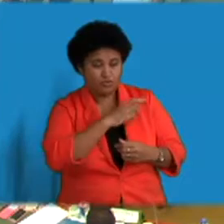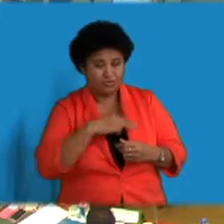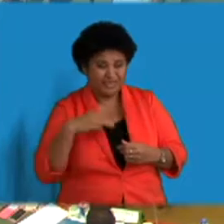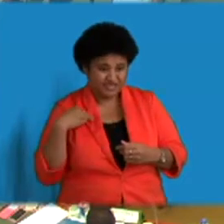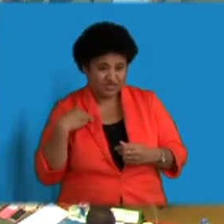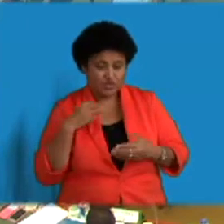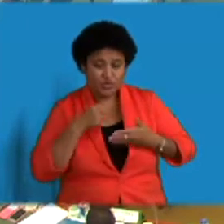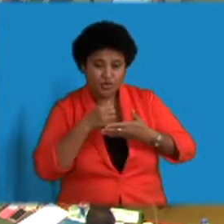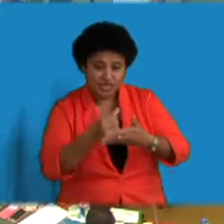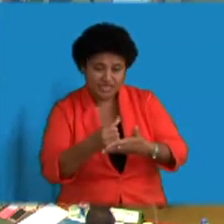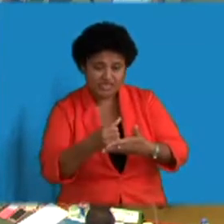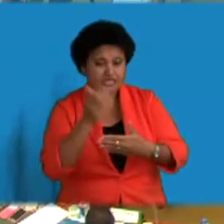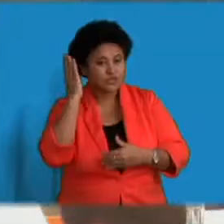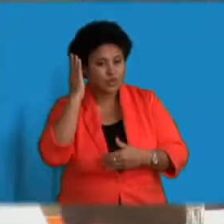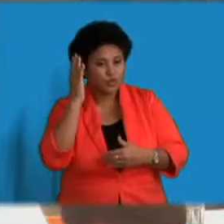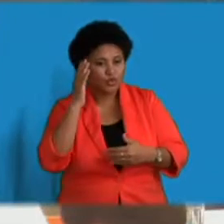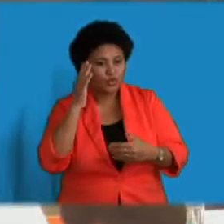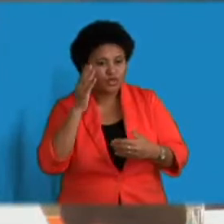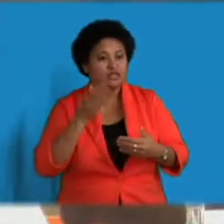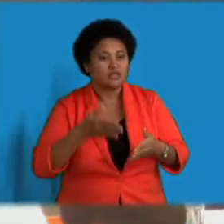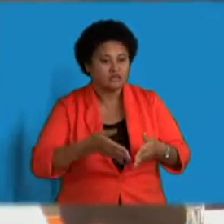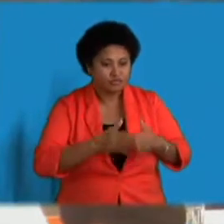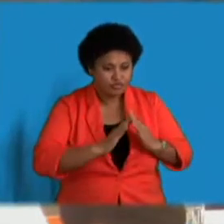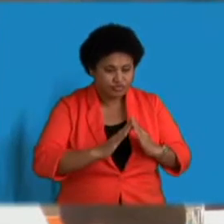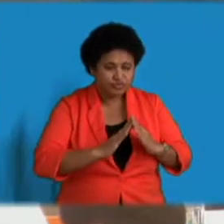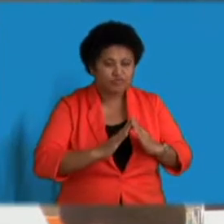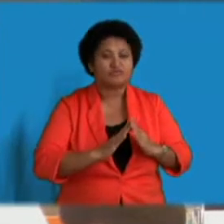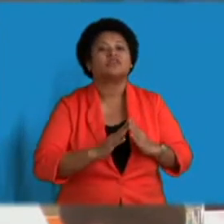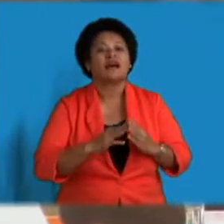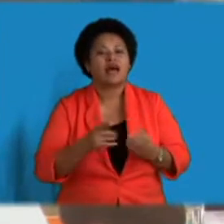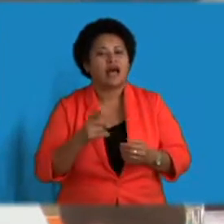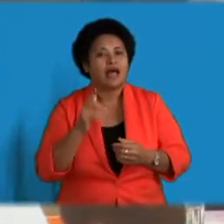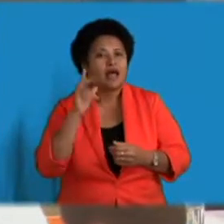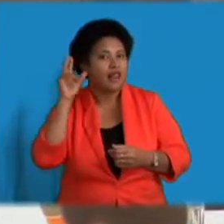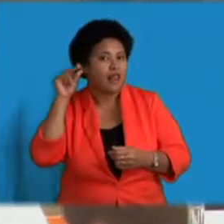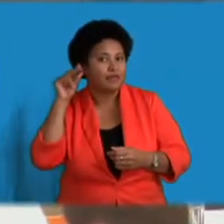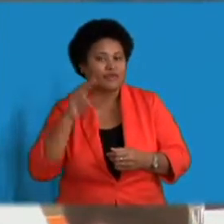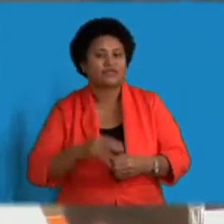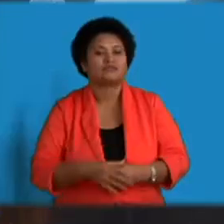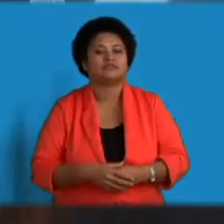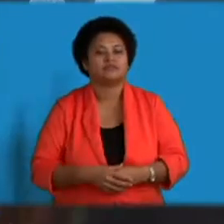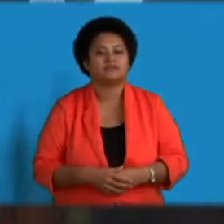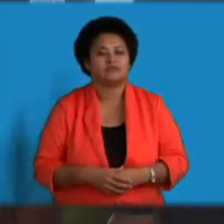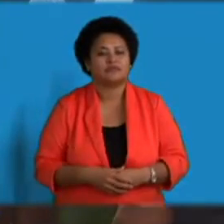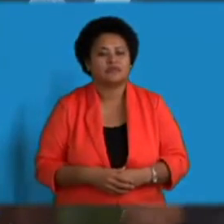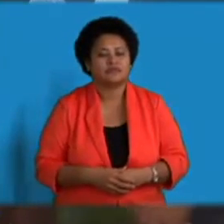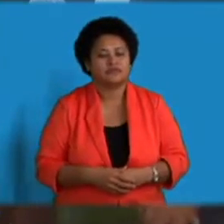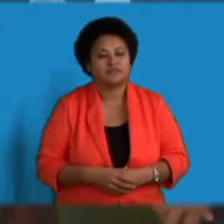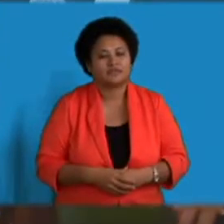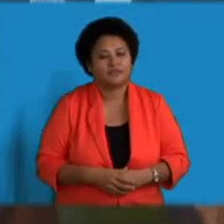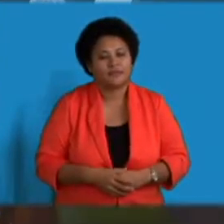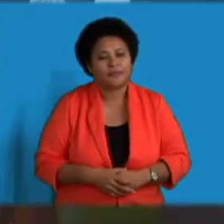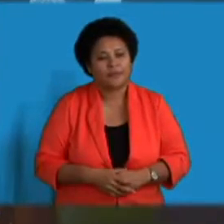with setup and provisions of library furniture? Thank you, Honourable Minister.